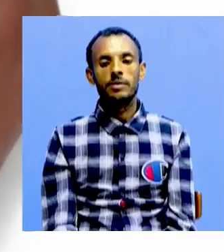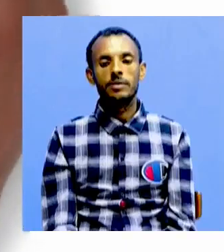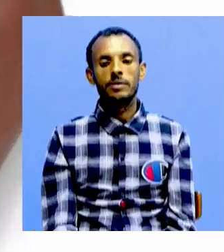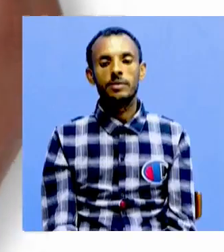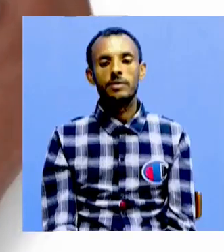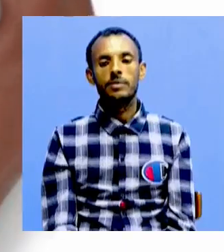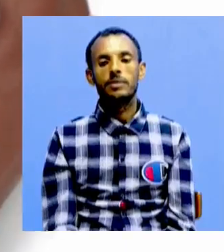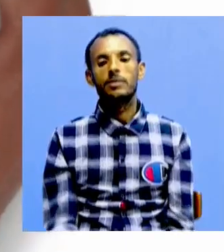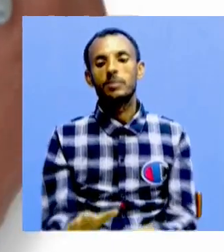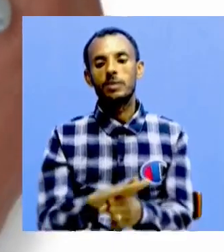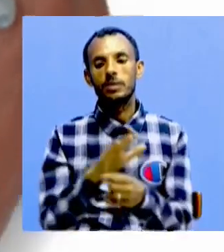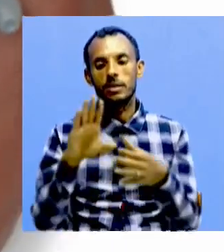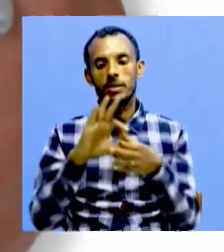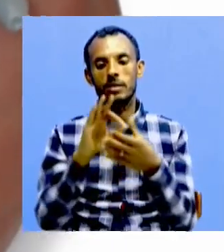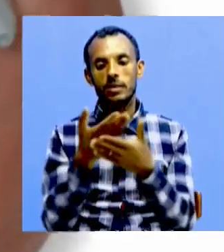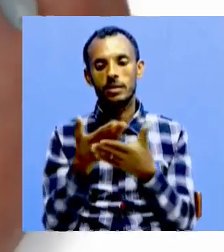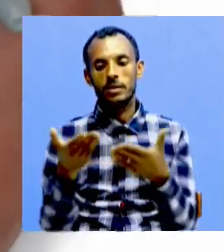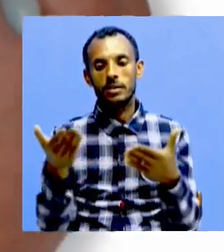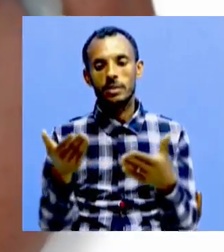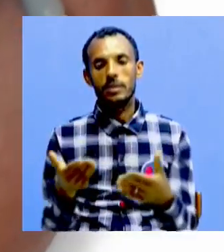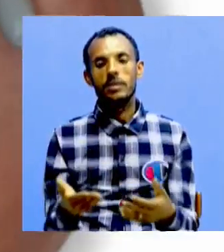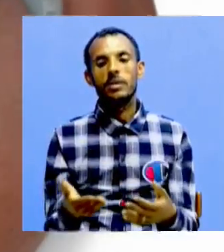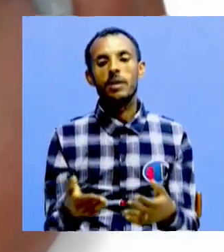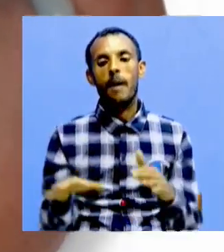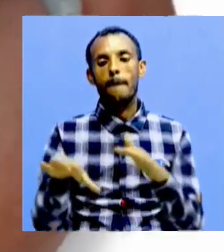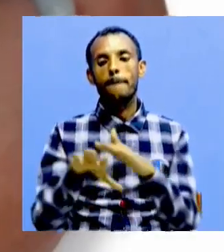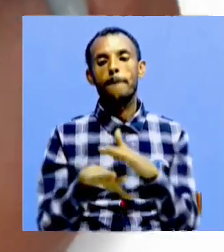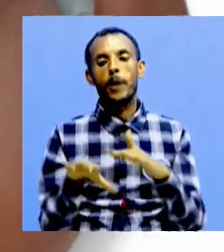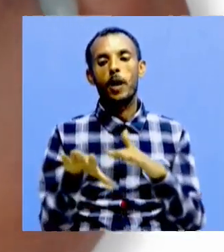The sentences below.